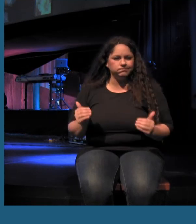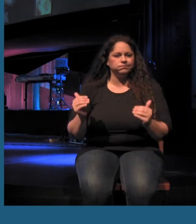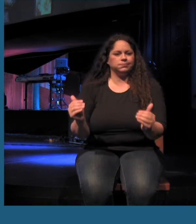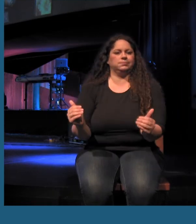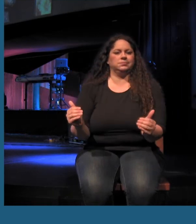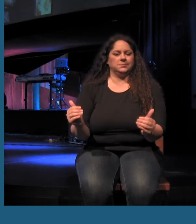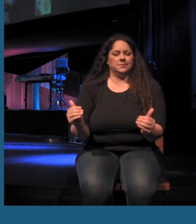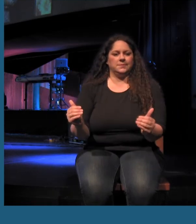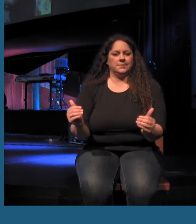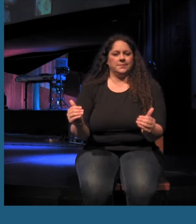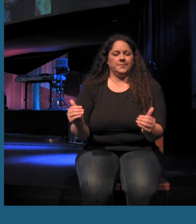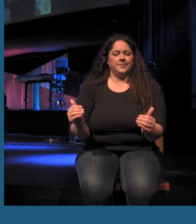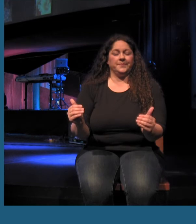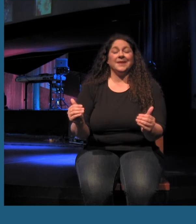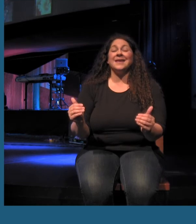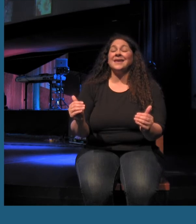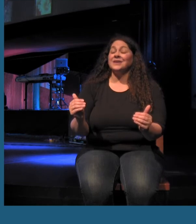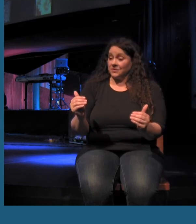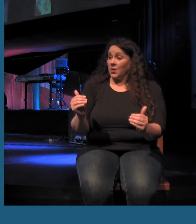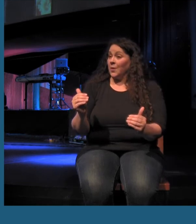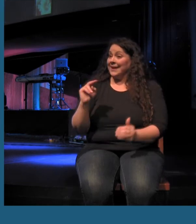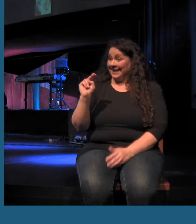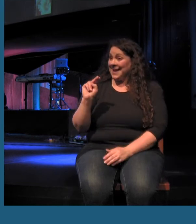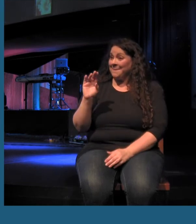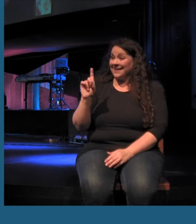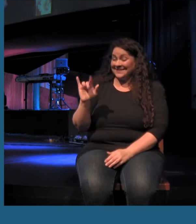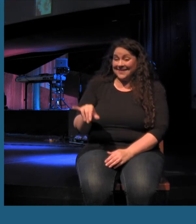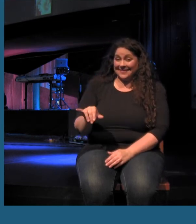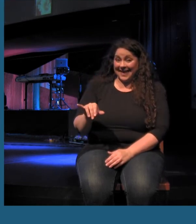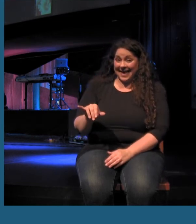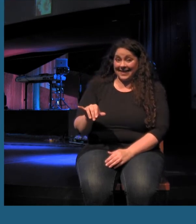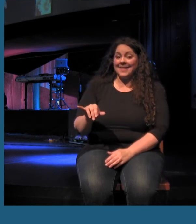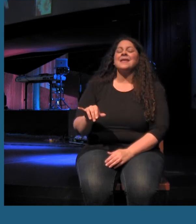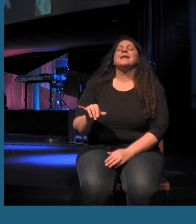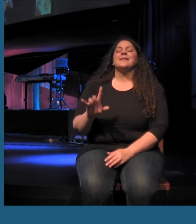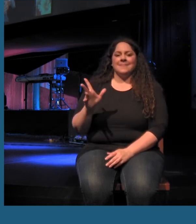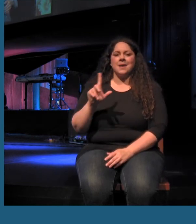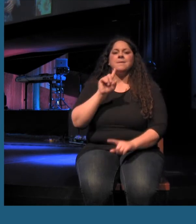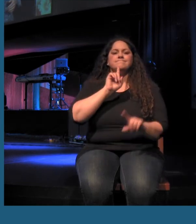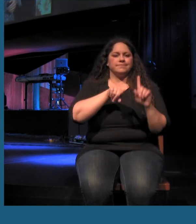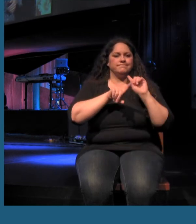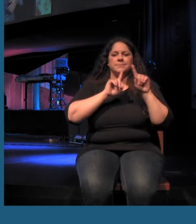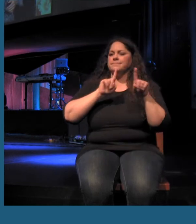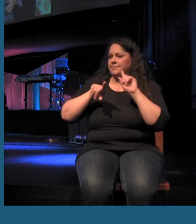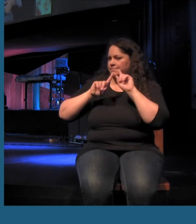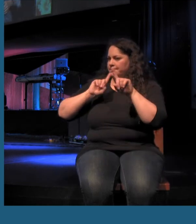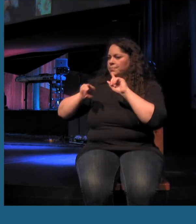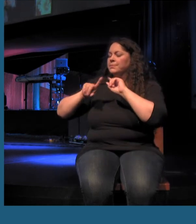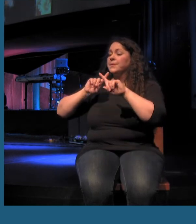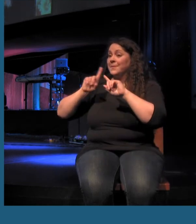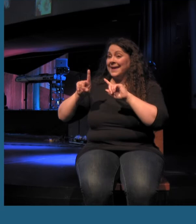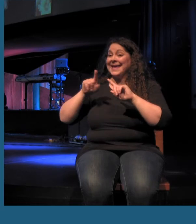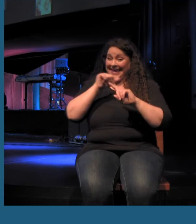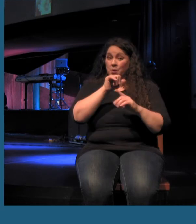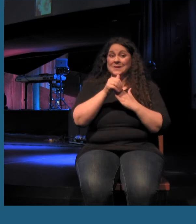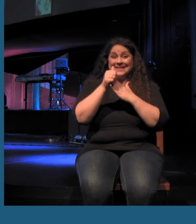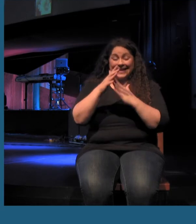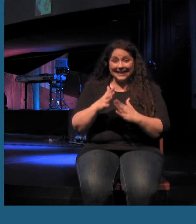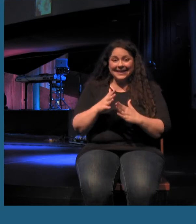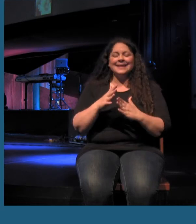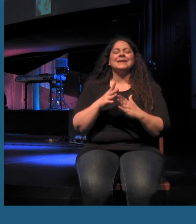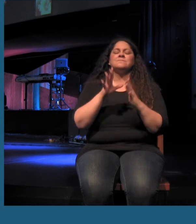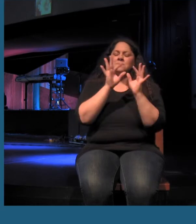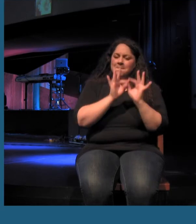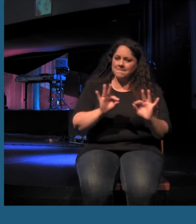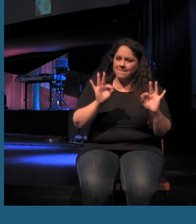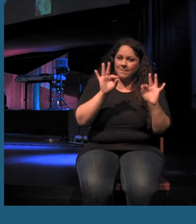force. And he did that. And then he began to assign tasks. He was the leader in this, but then he began to assign very